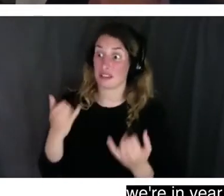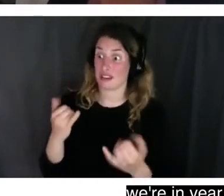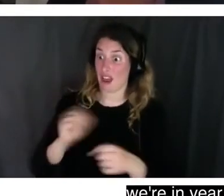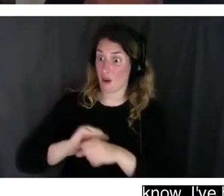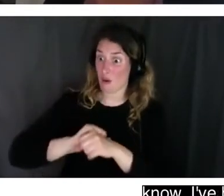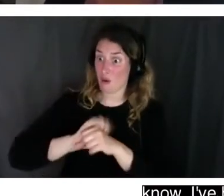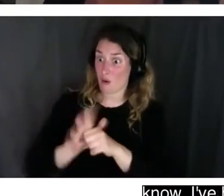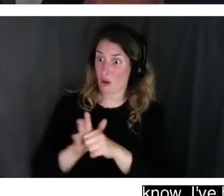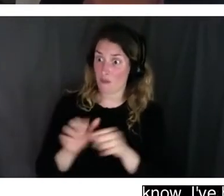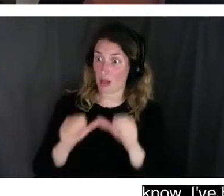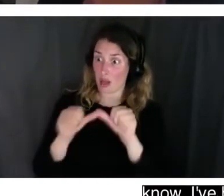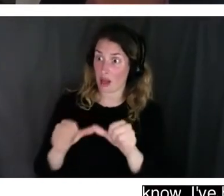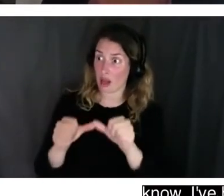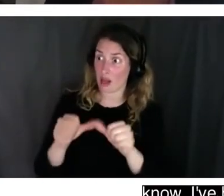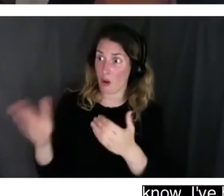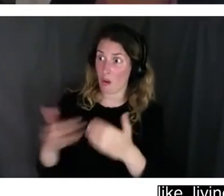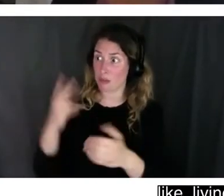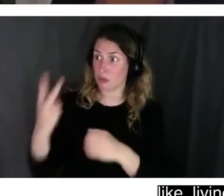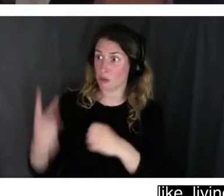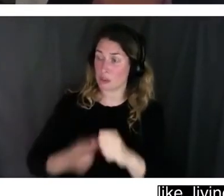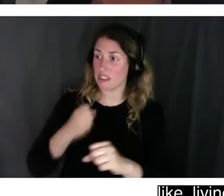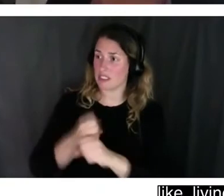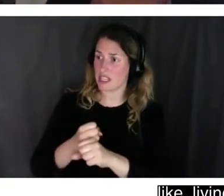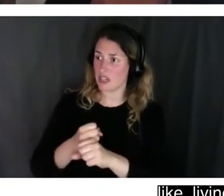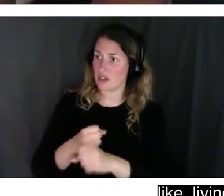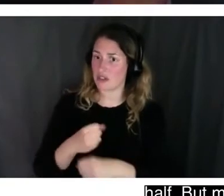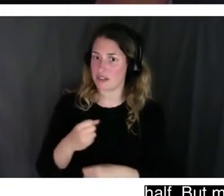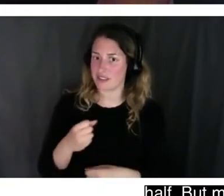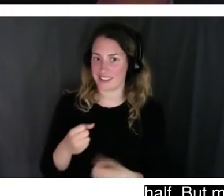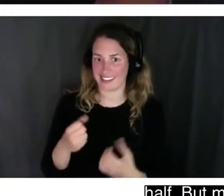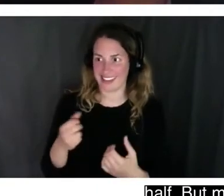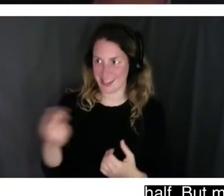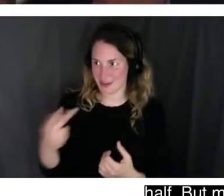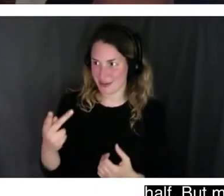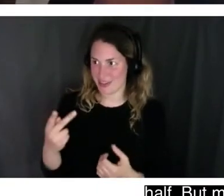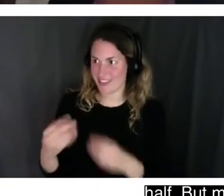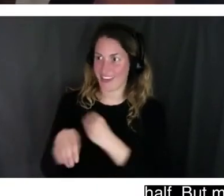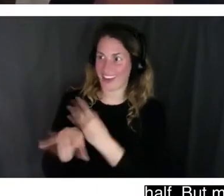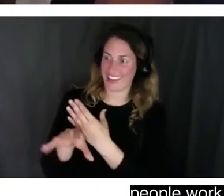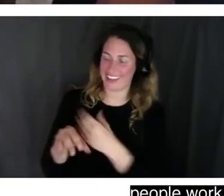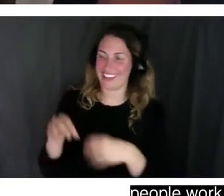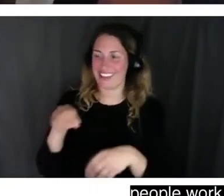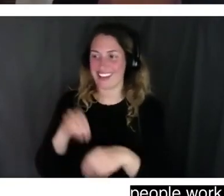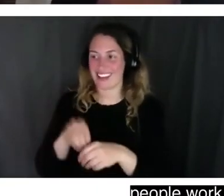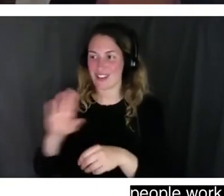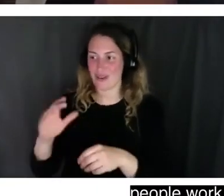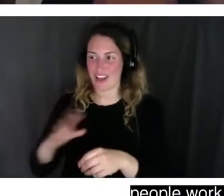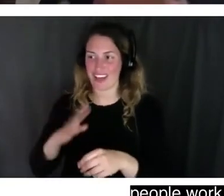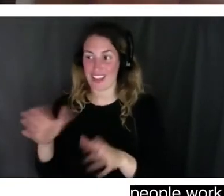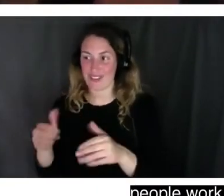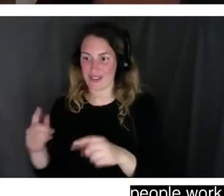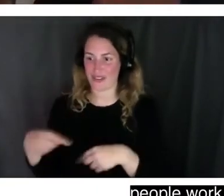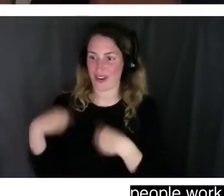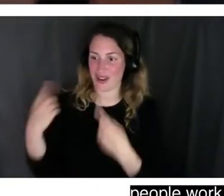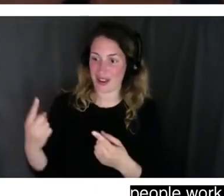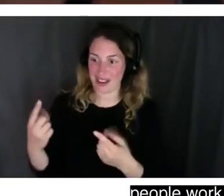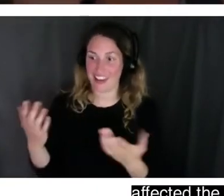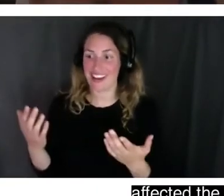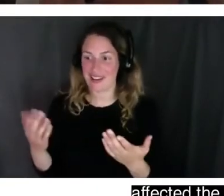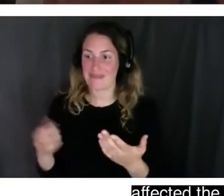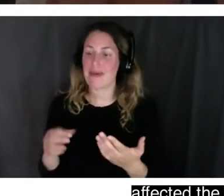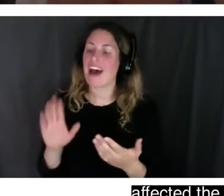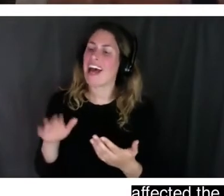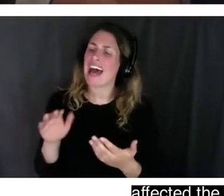and I know I've been only talked to you in your living room for the last year and a half, but more importantly, because some people work better at home, how has